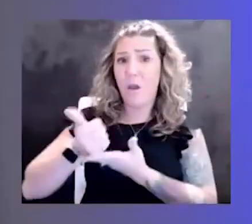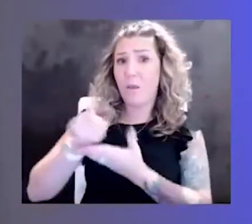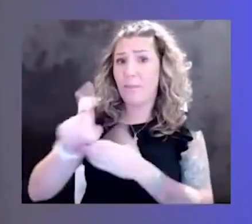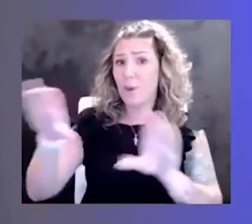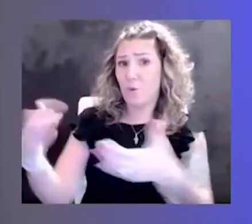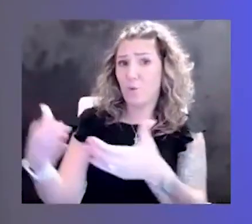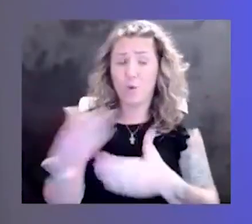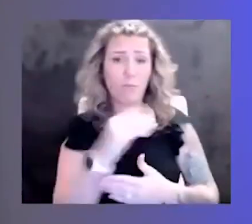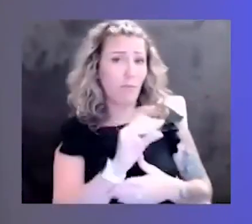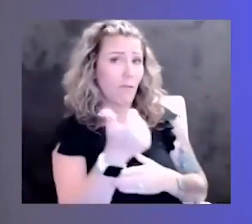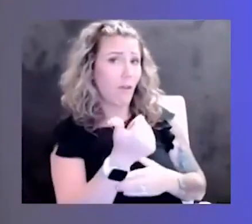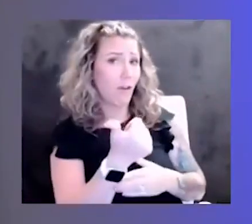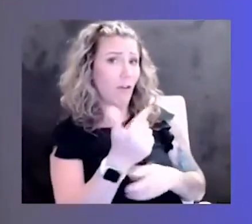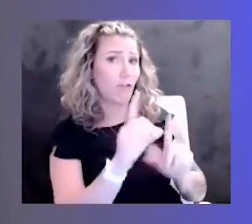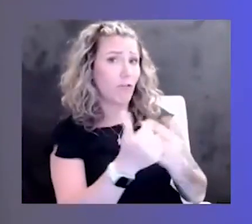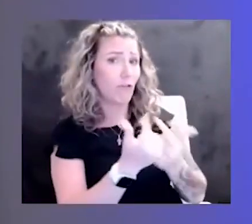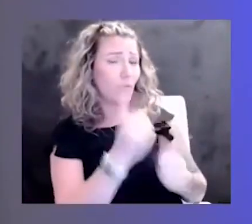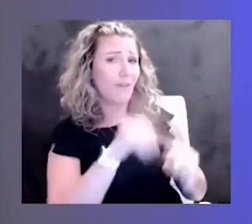do that?